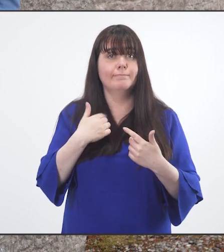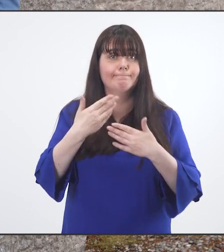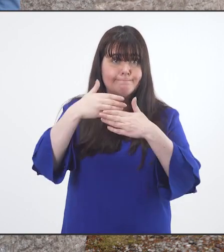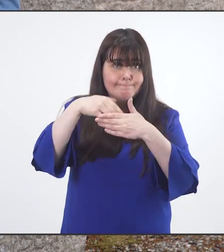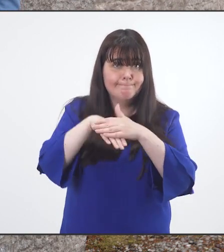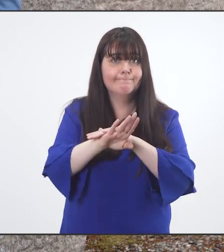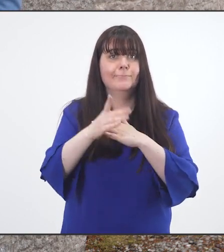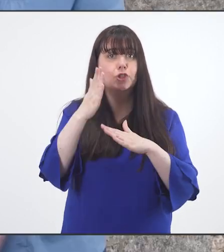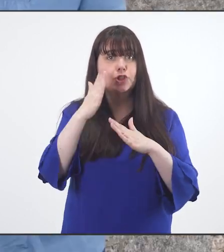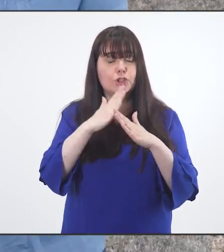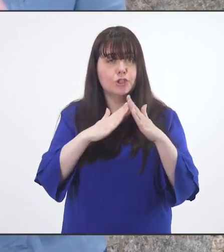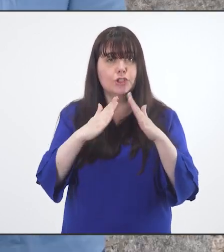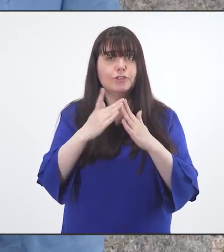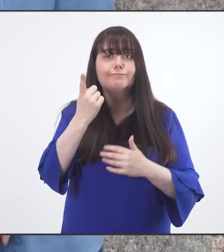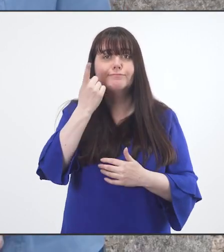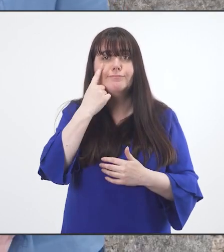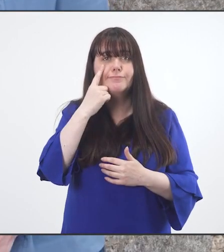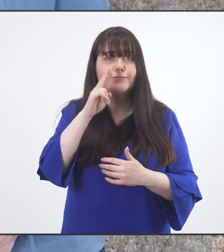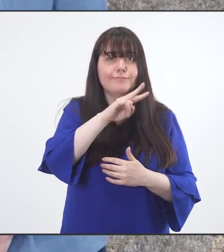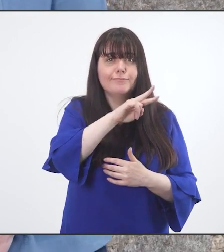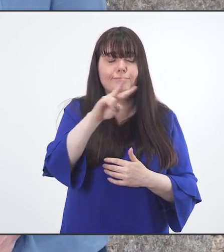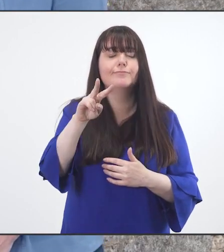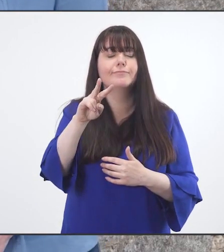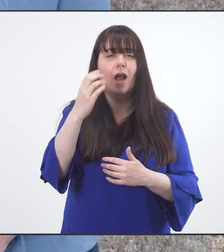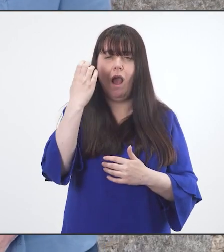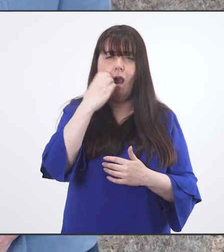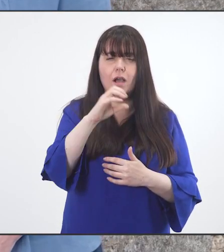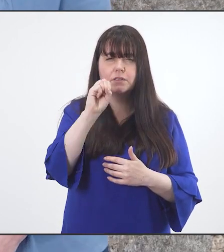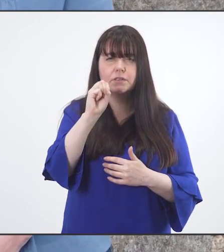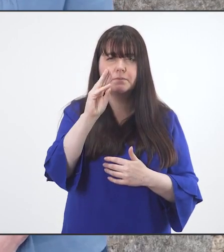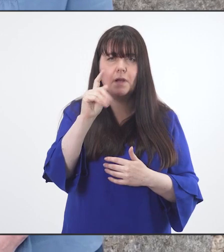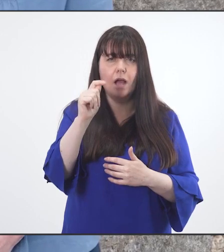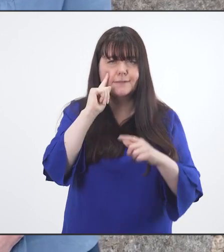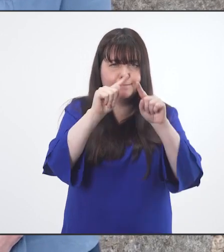well over a millennium. Now move into the church and look at some of the